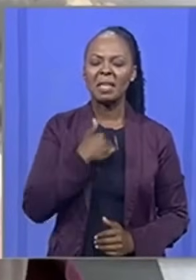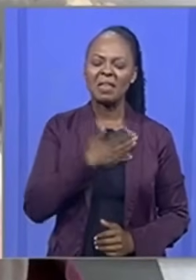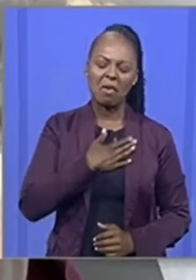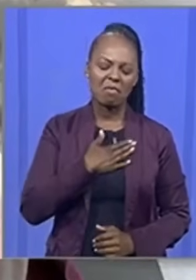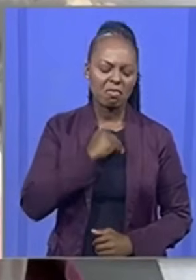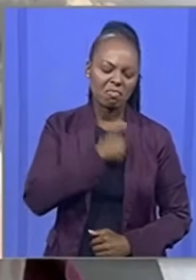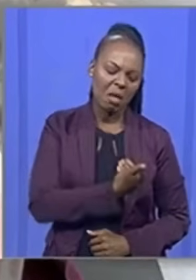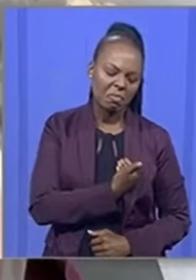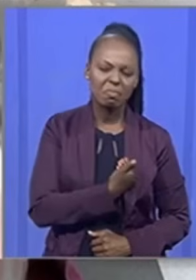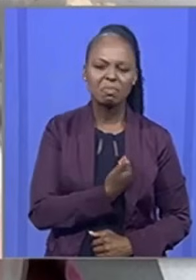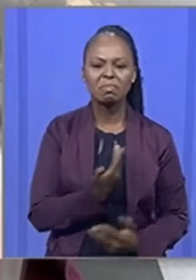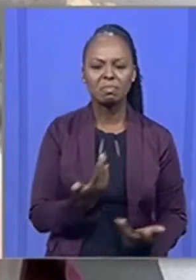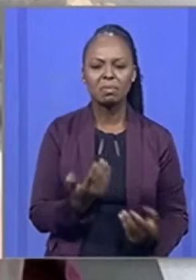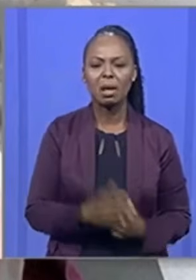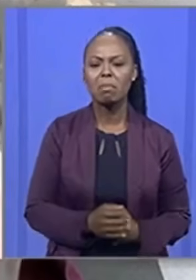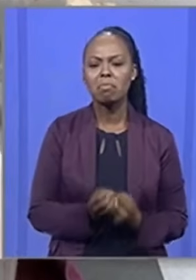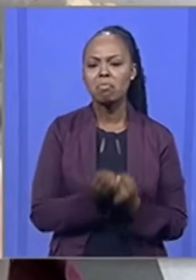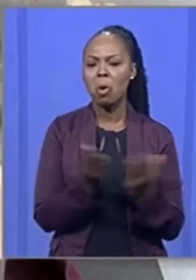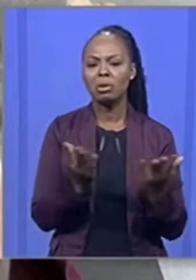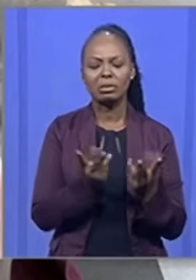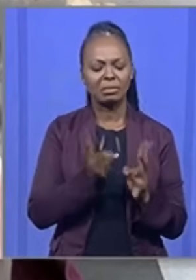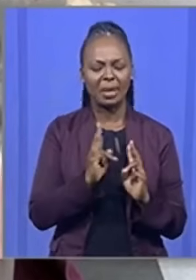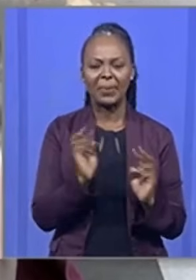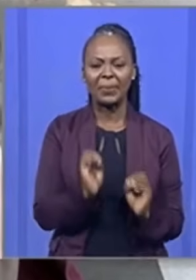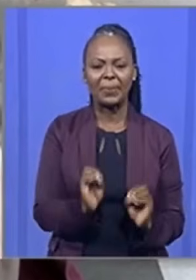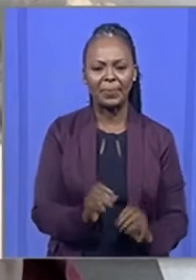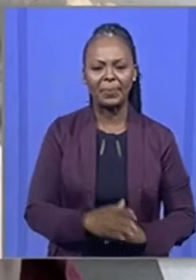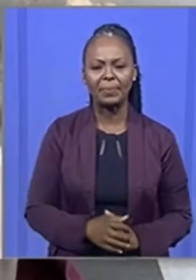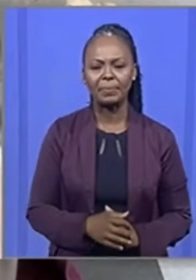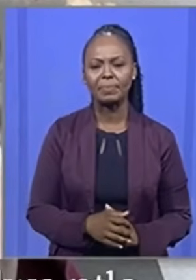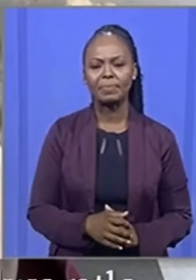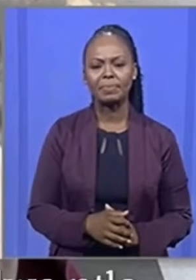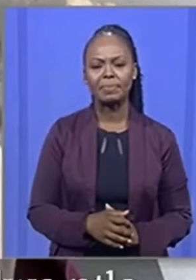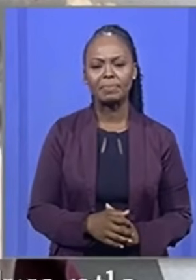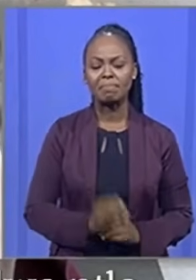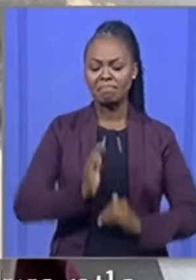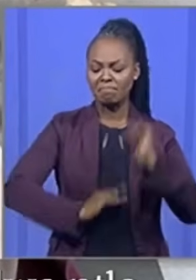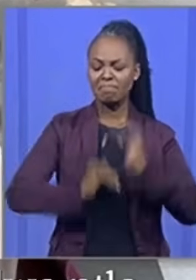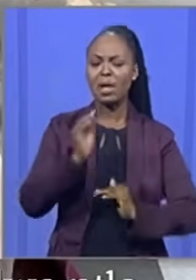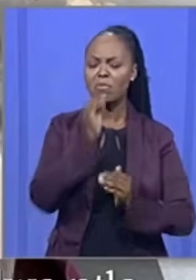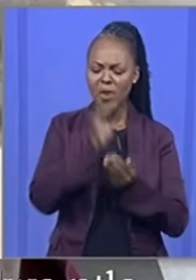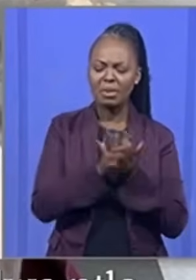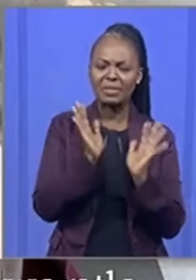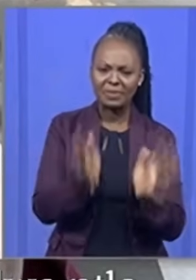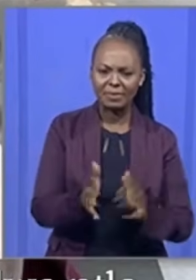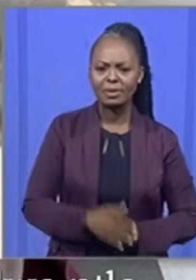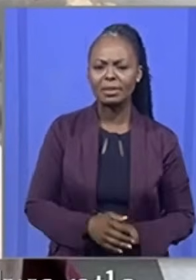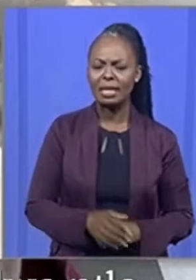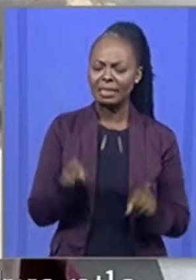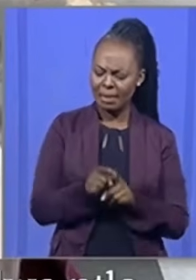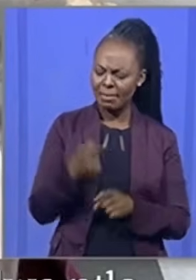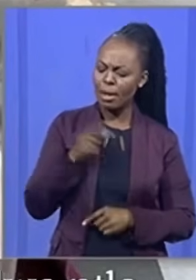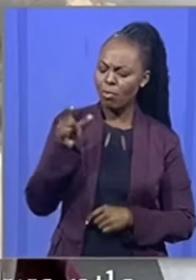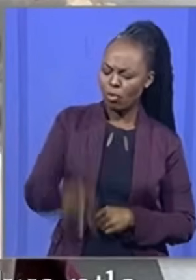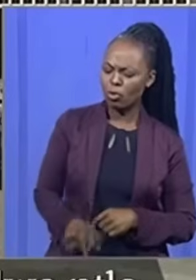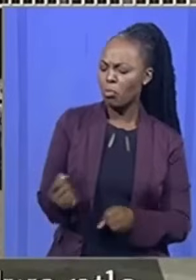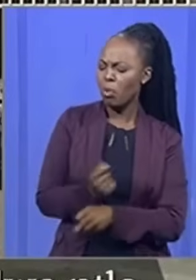ba tlhole ba tšhaga a ka ba tlhola ke ke ema ka ona ba ke go nkagela ntlo le nna ke motho ke tshwana le